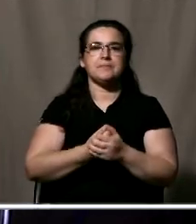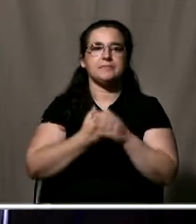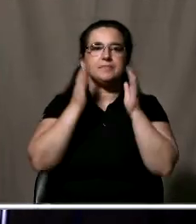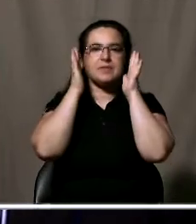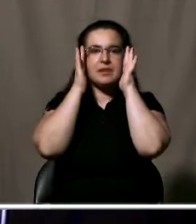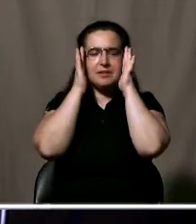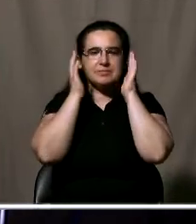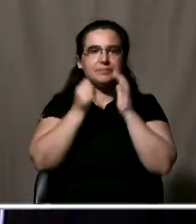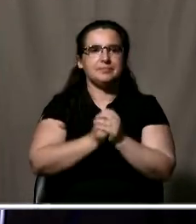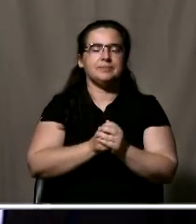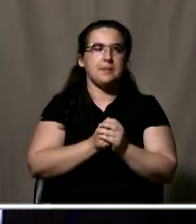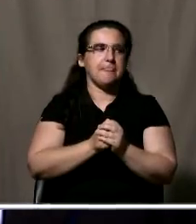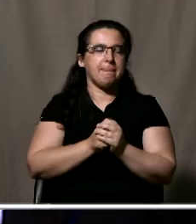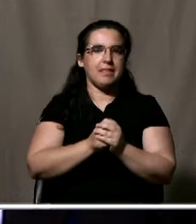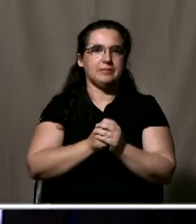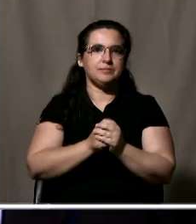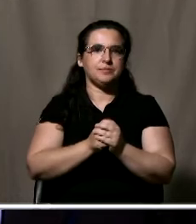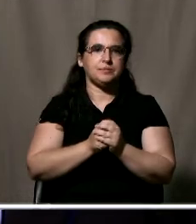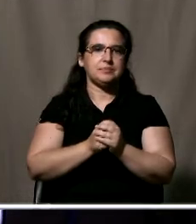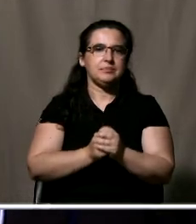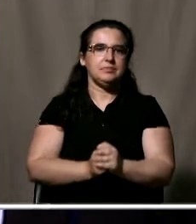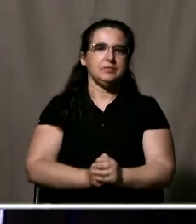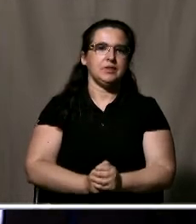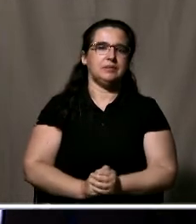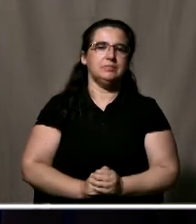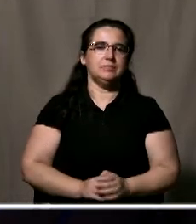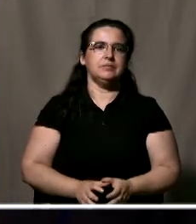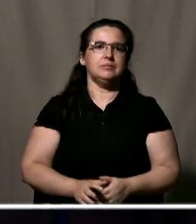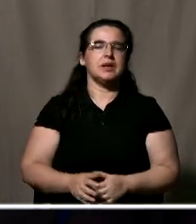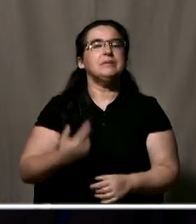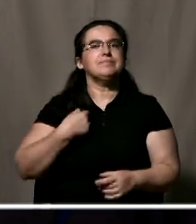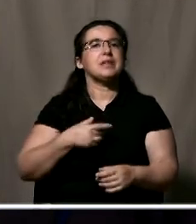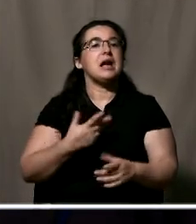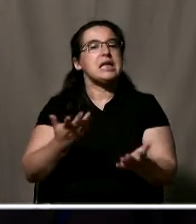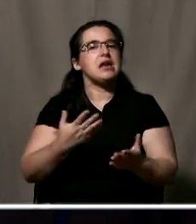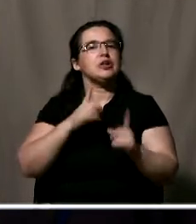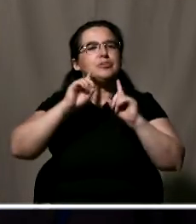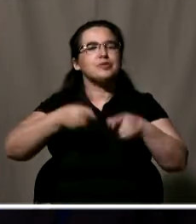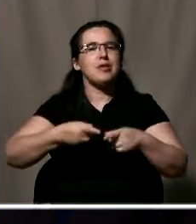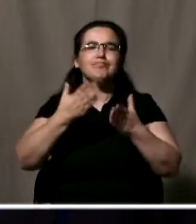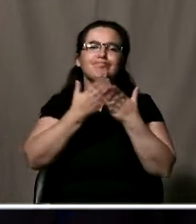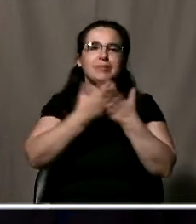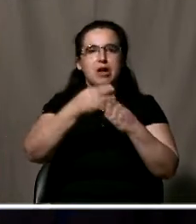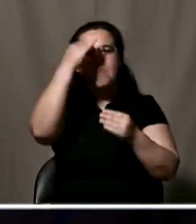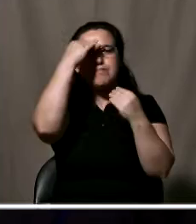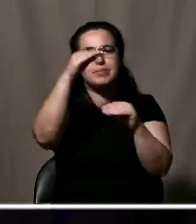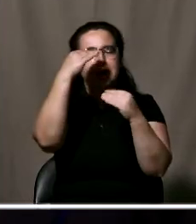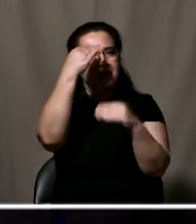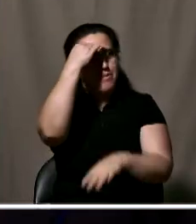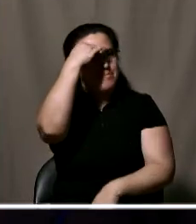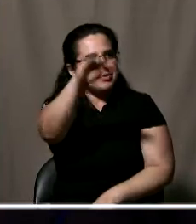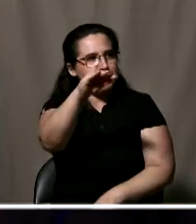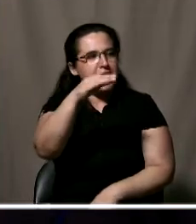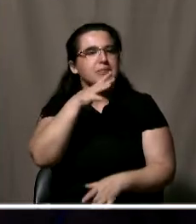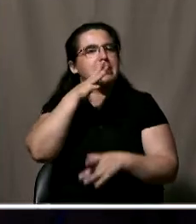mighty preacher for God as he graduated with a master's degree from the seminary. E ele tornou-se um pregador para Deus, ele graduou-se de um